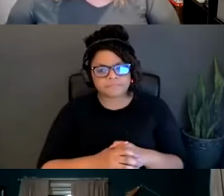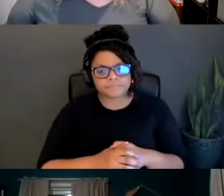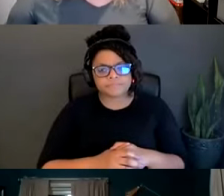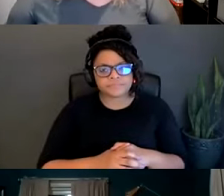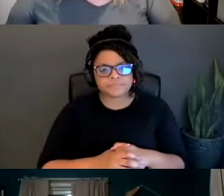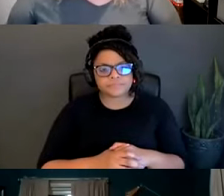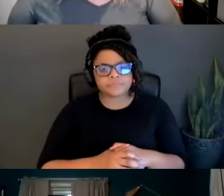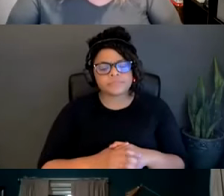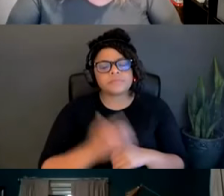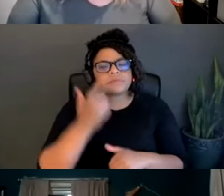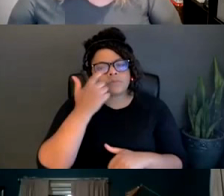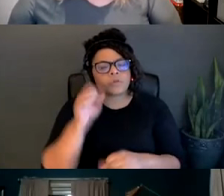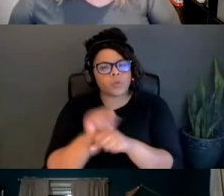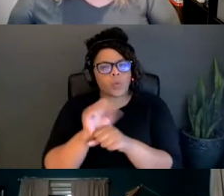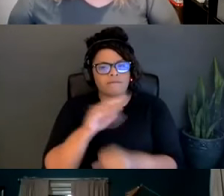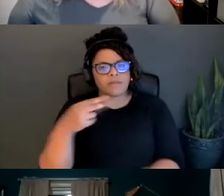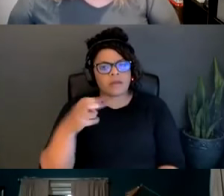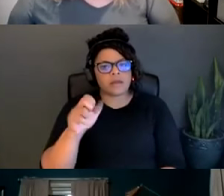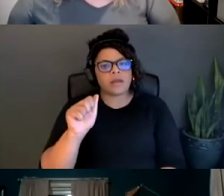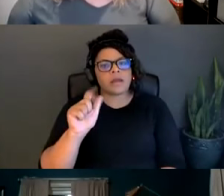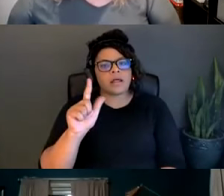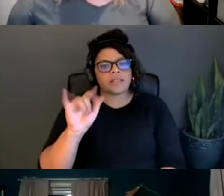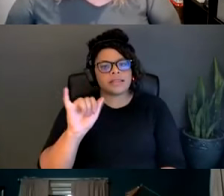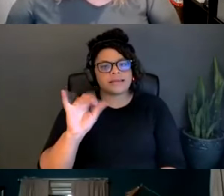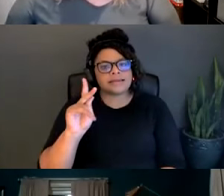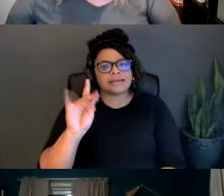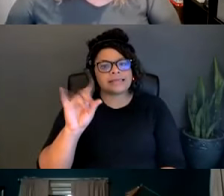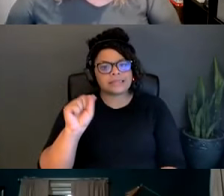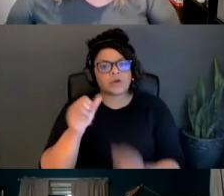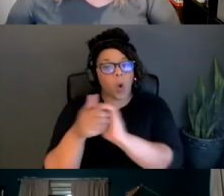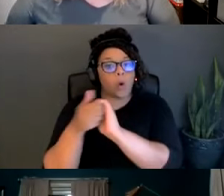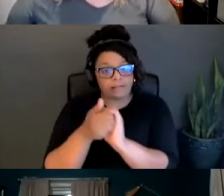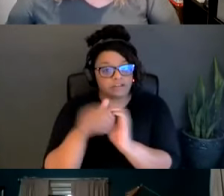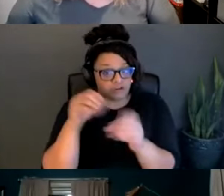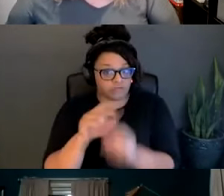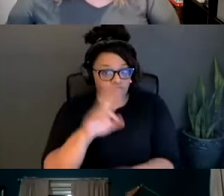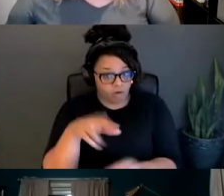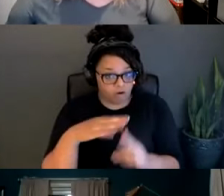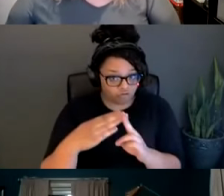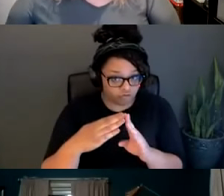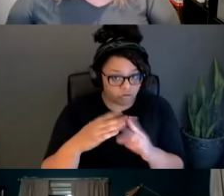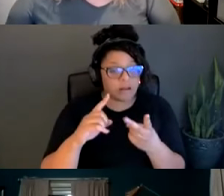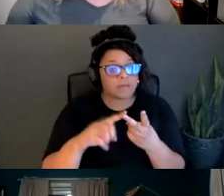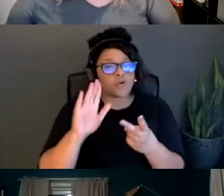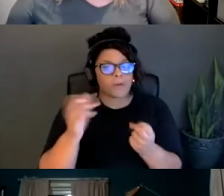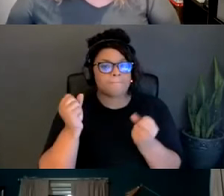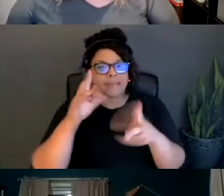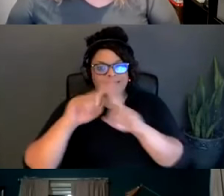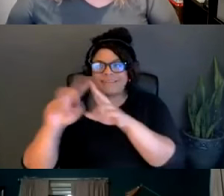work of the Healthi Kids Coalition here in town and your many